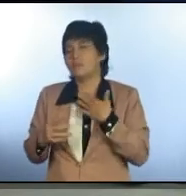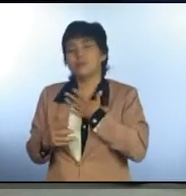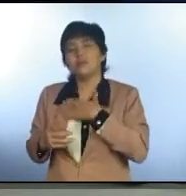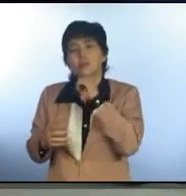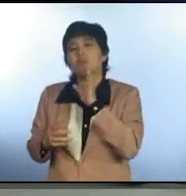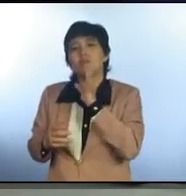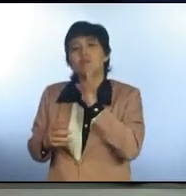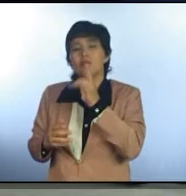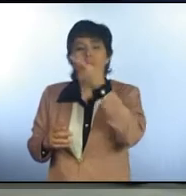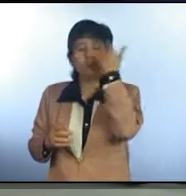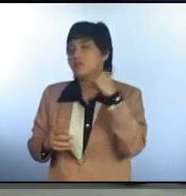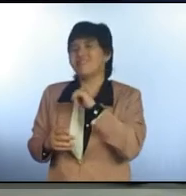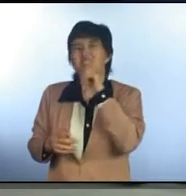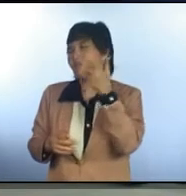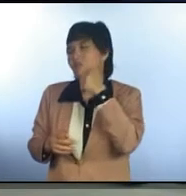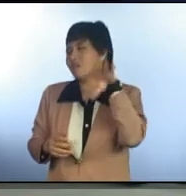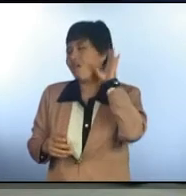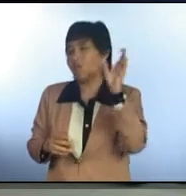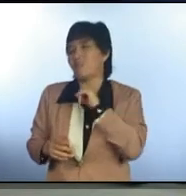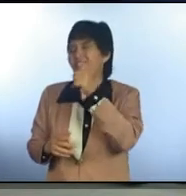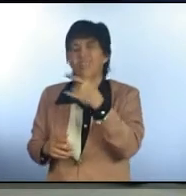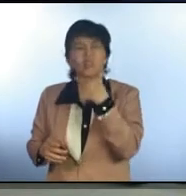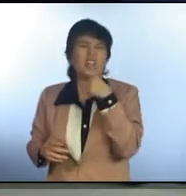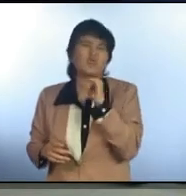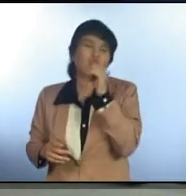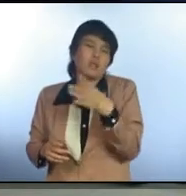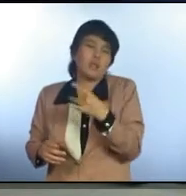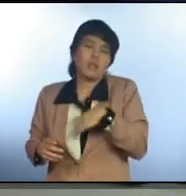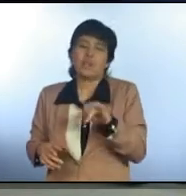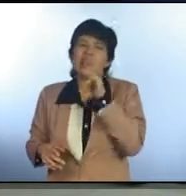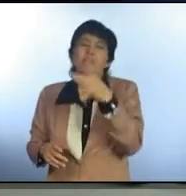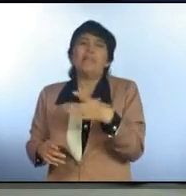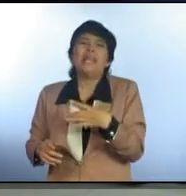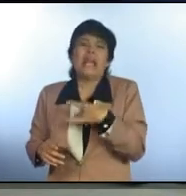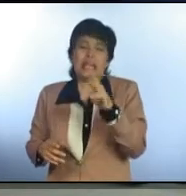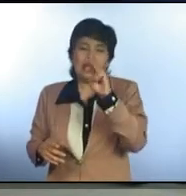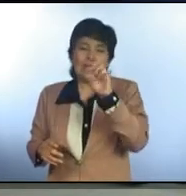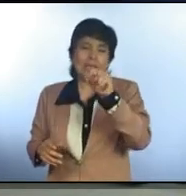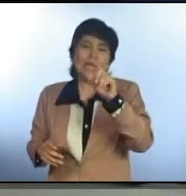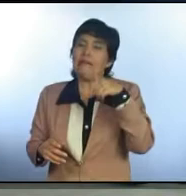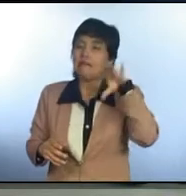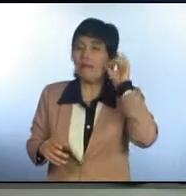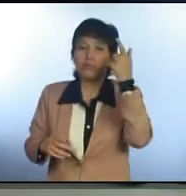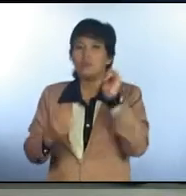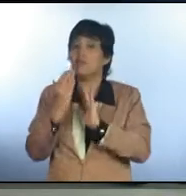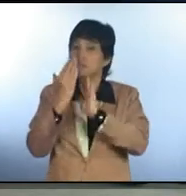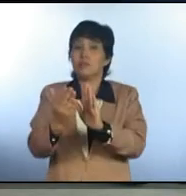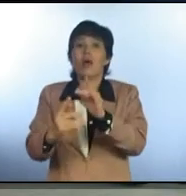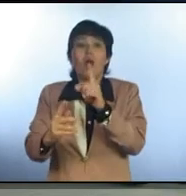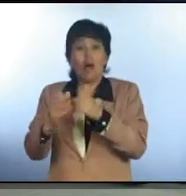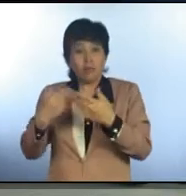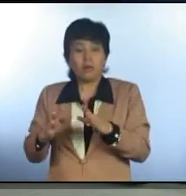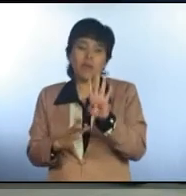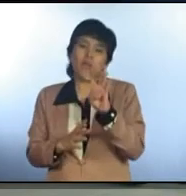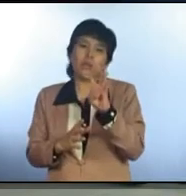them because they are just not interested in talking to you at all. Now that is why when you're watching my video right now, after